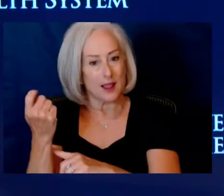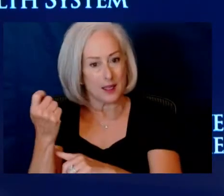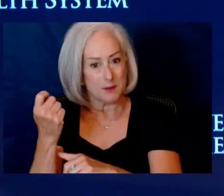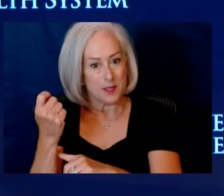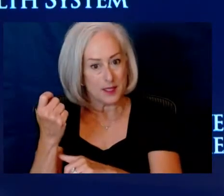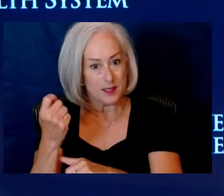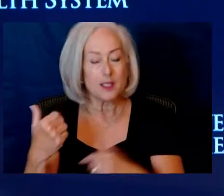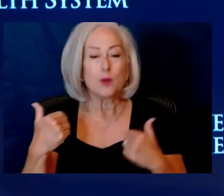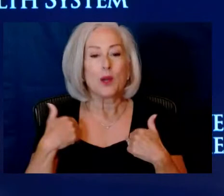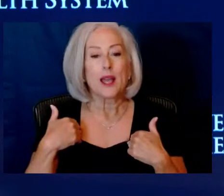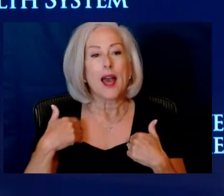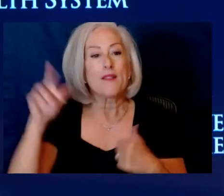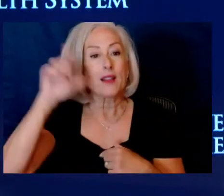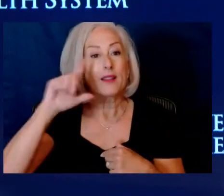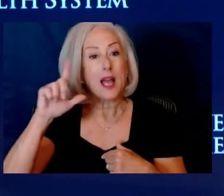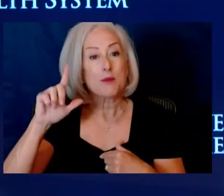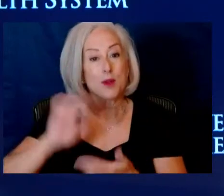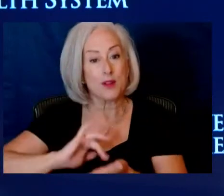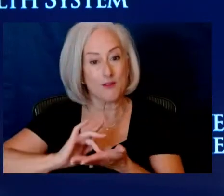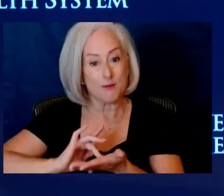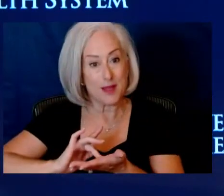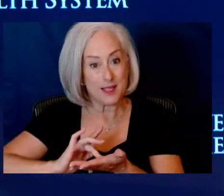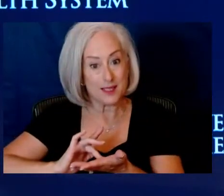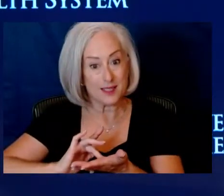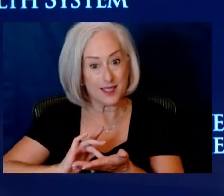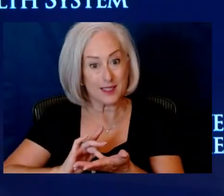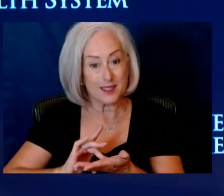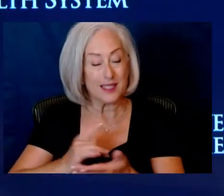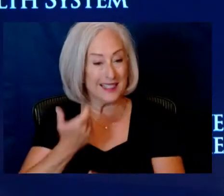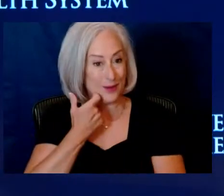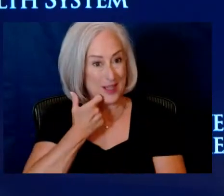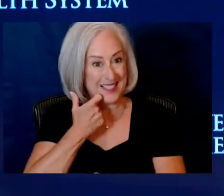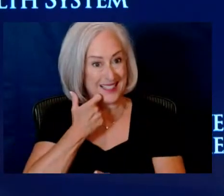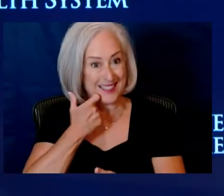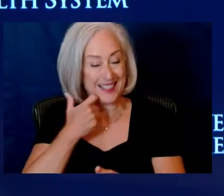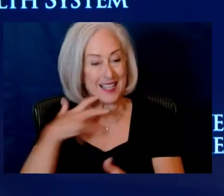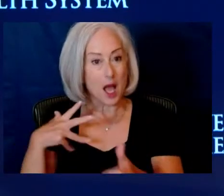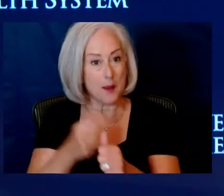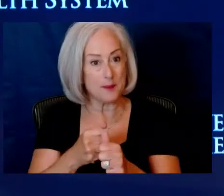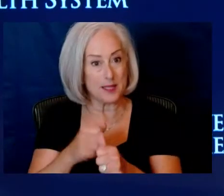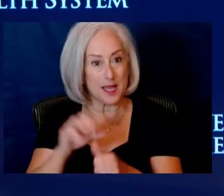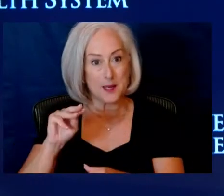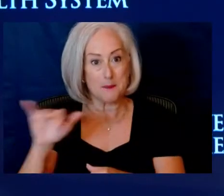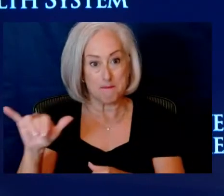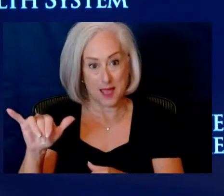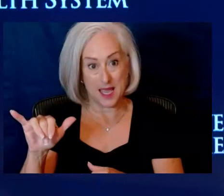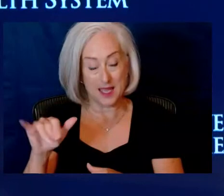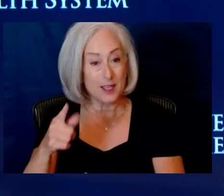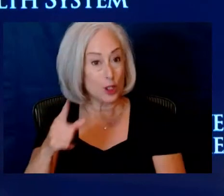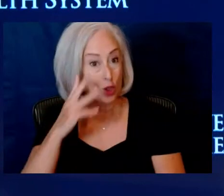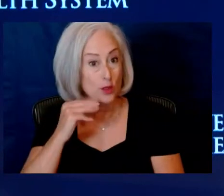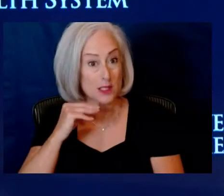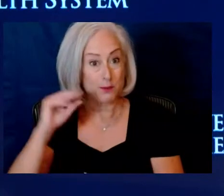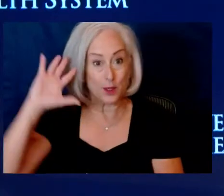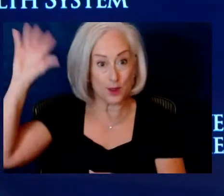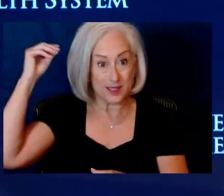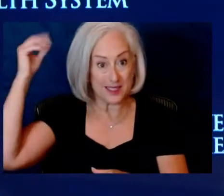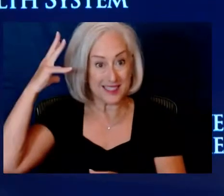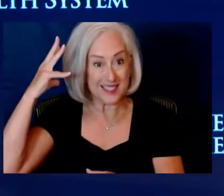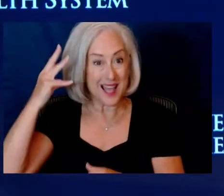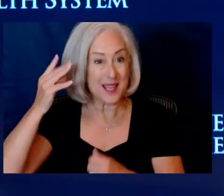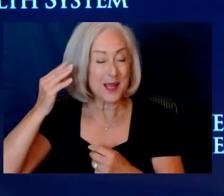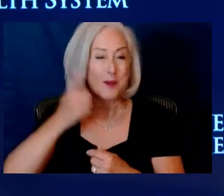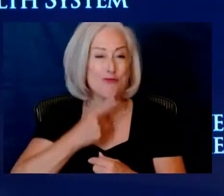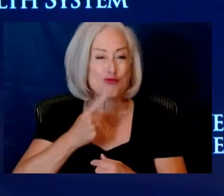was last updated in May, so it is current. If you've ever suffered a bad sunburn, you'll have a better understanding of what's happening to your skin